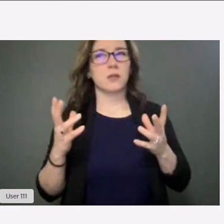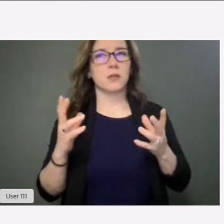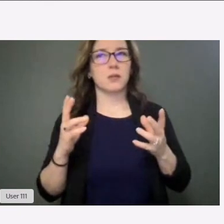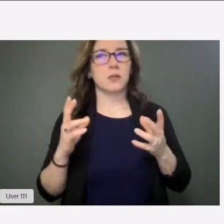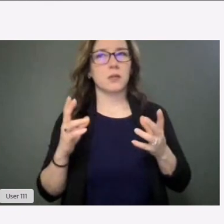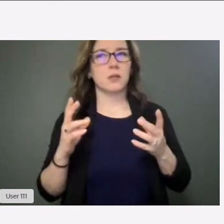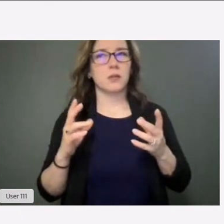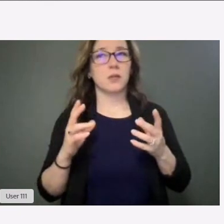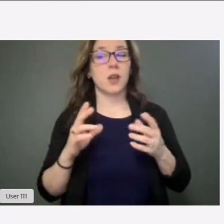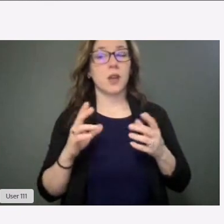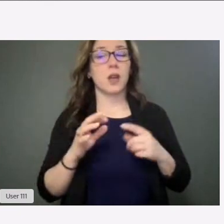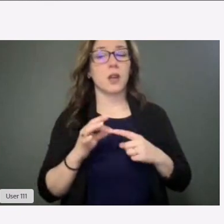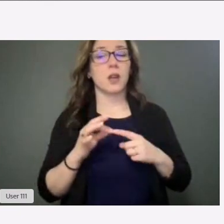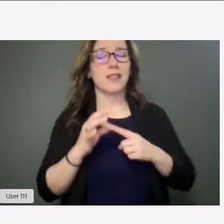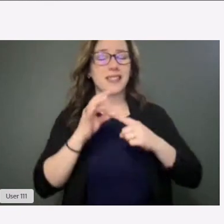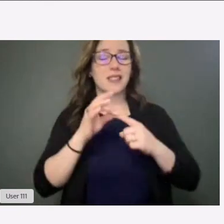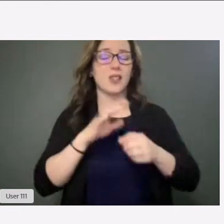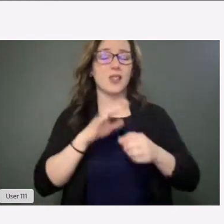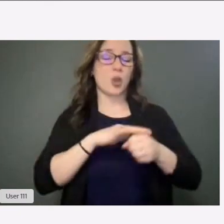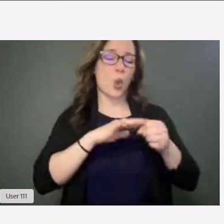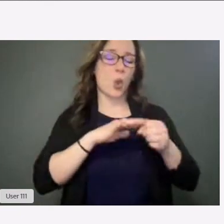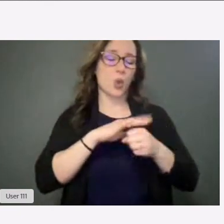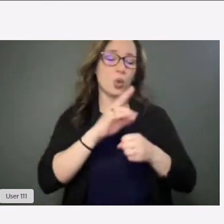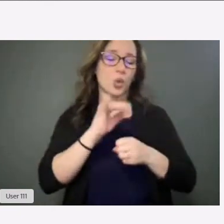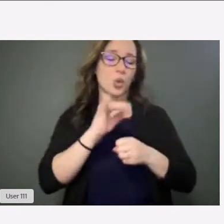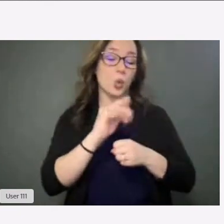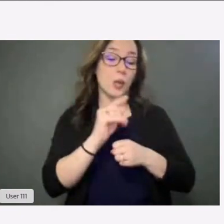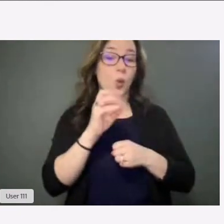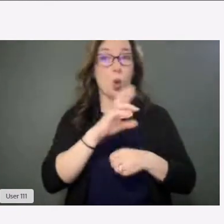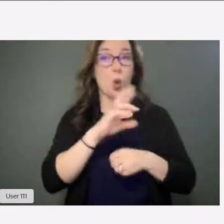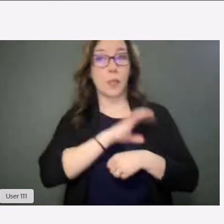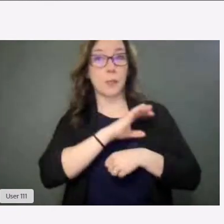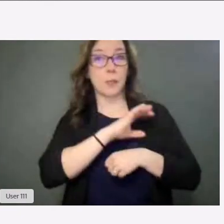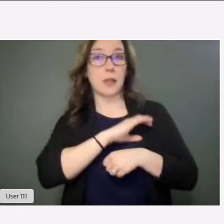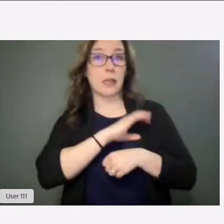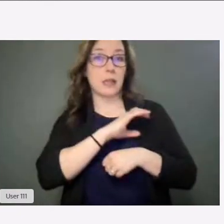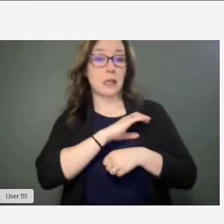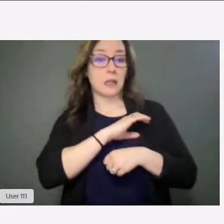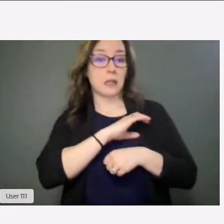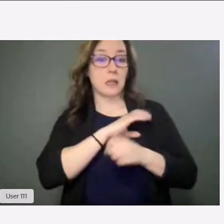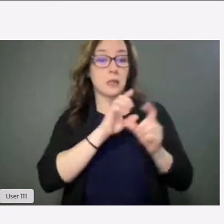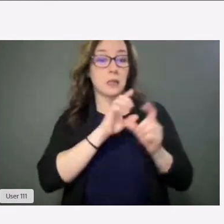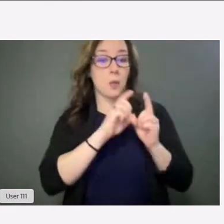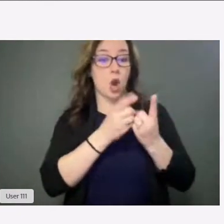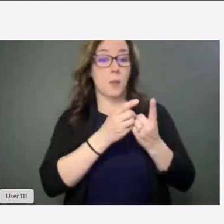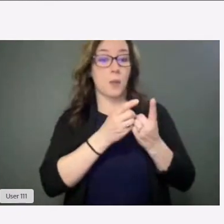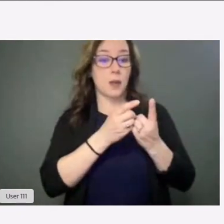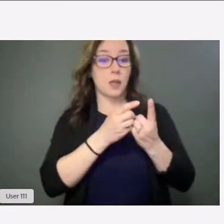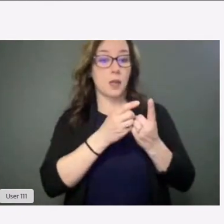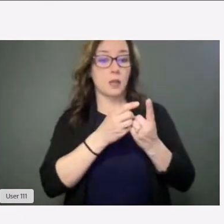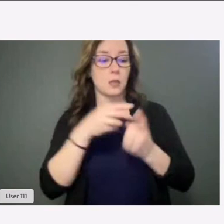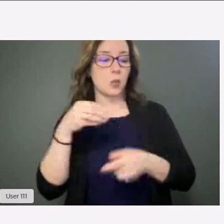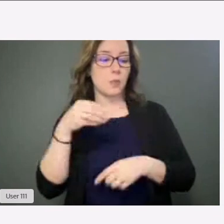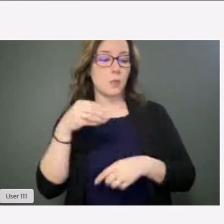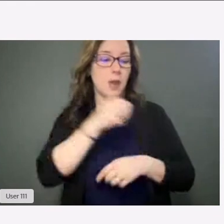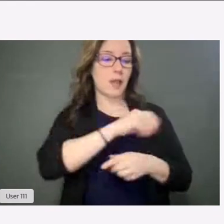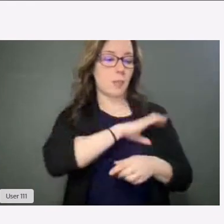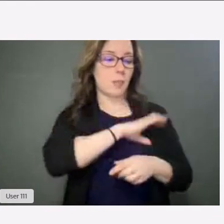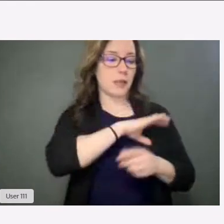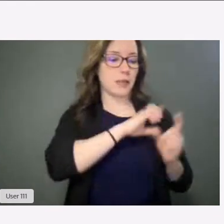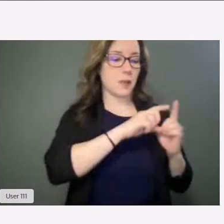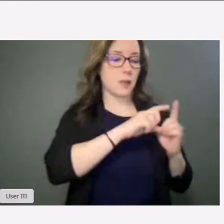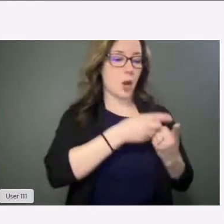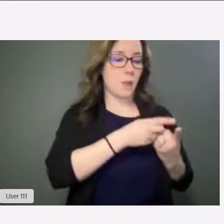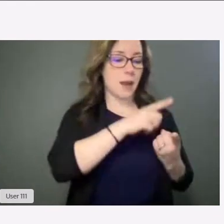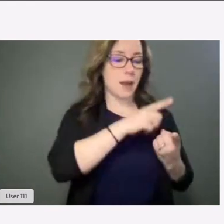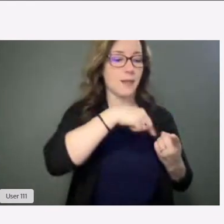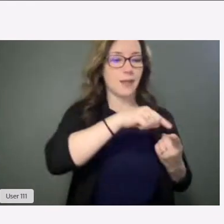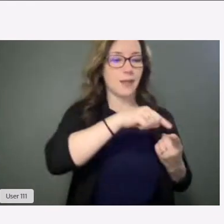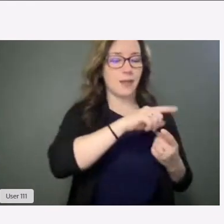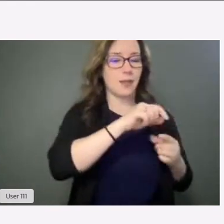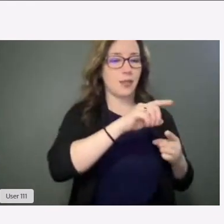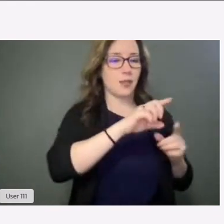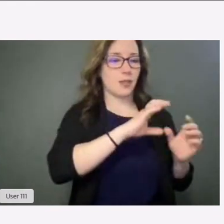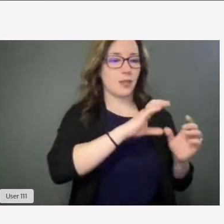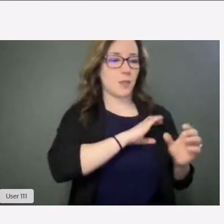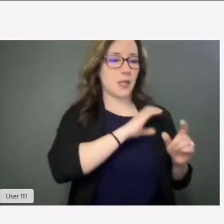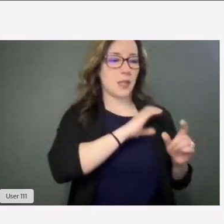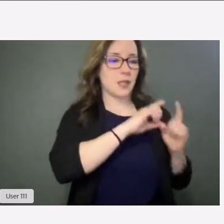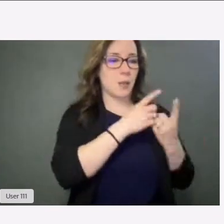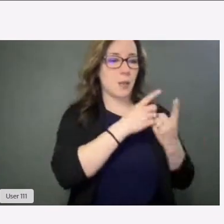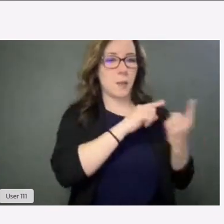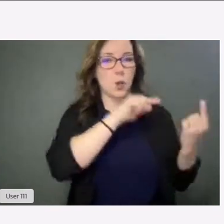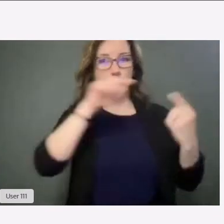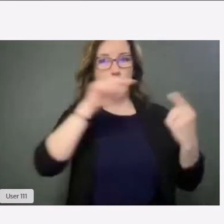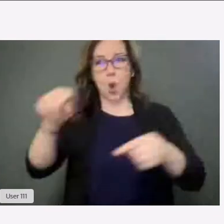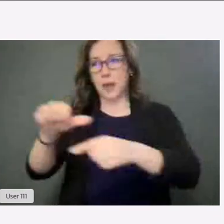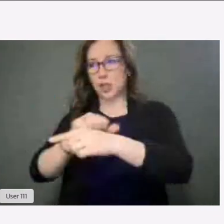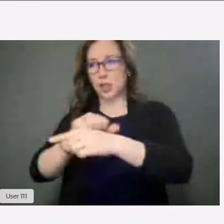local unit of government that's training those businesses, or maybe it's the police department that's training those businesses, and the money would go to the police department to conduct the training.